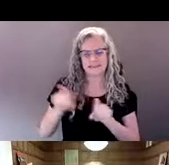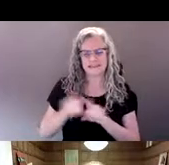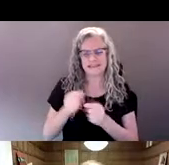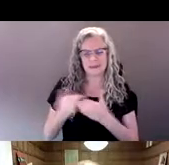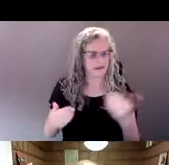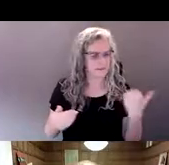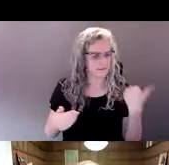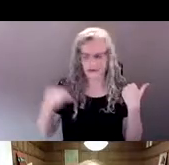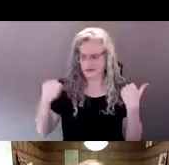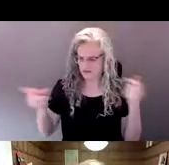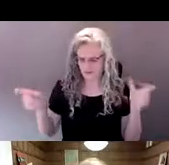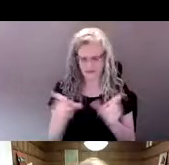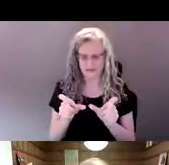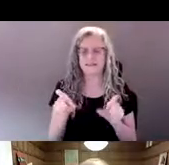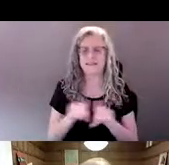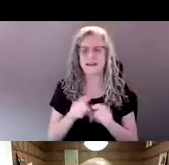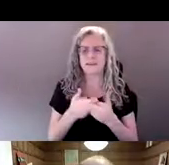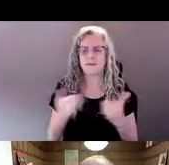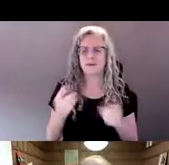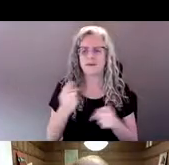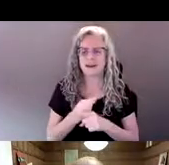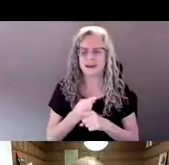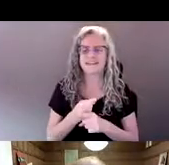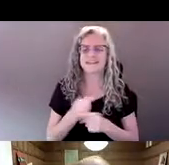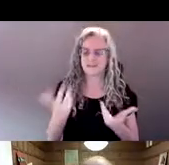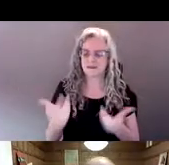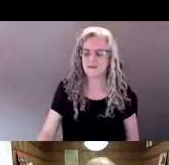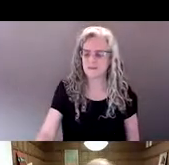tiny bit. I didn't even notice how redundant it felt